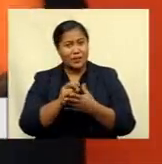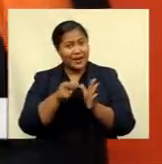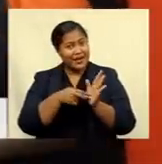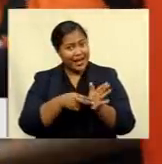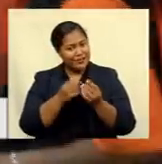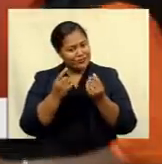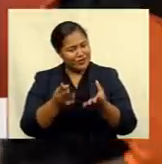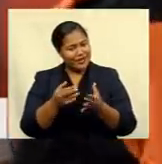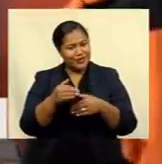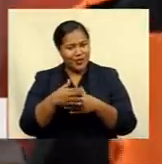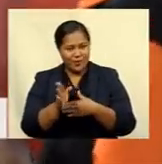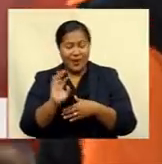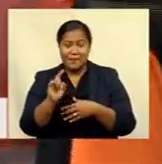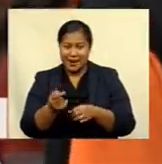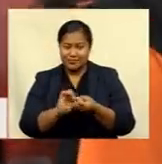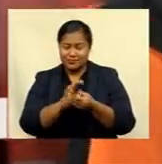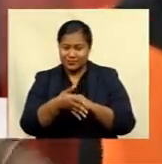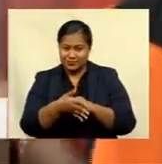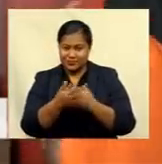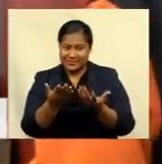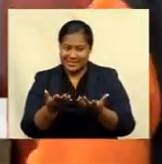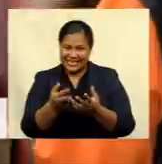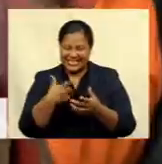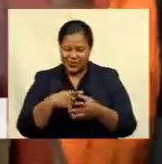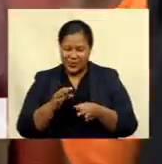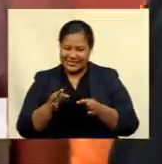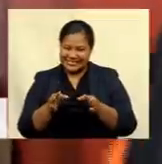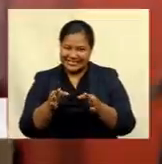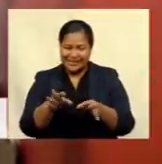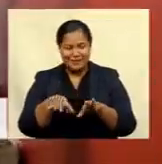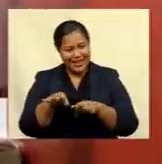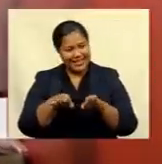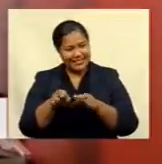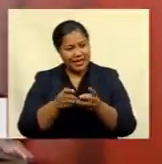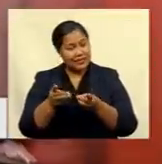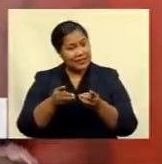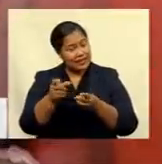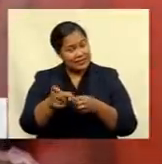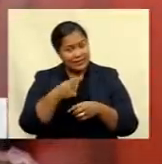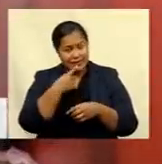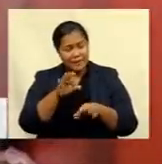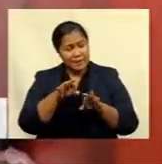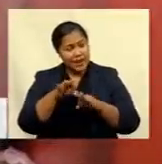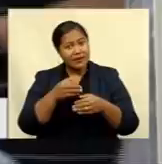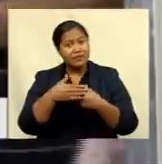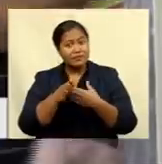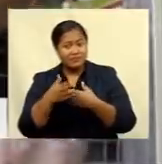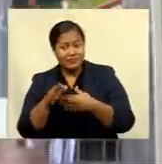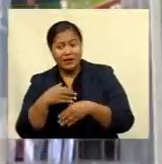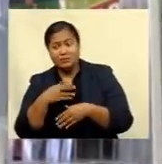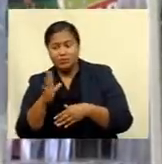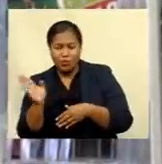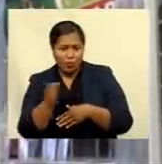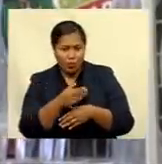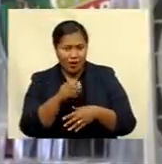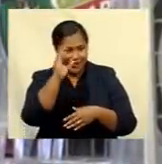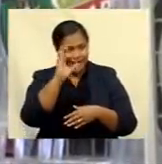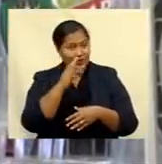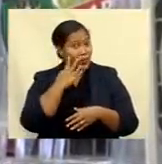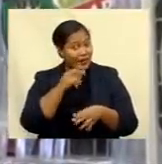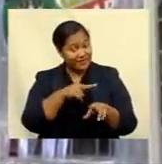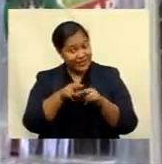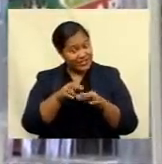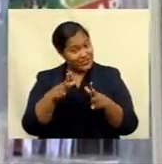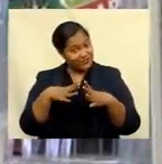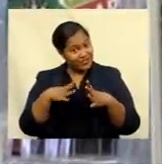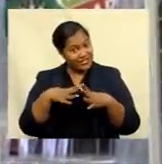open, but the COVID-19 pandemic has delayed plans. The director adds they plan to open more shops across the country once Fiji is